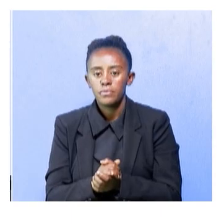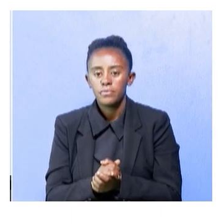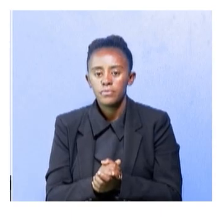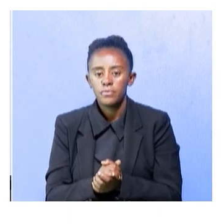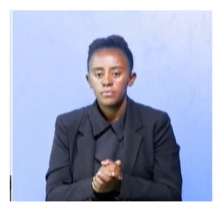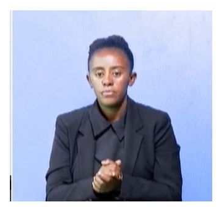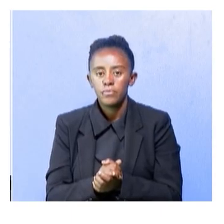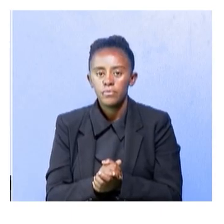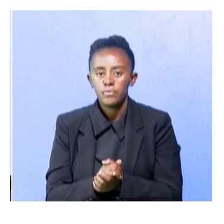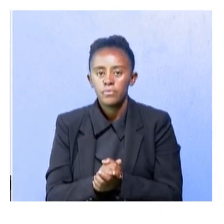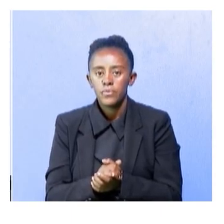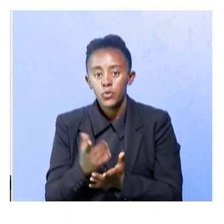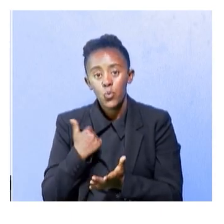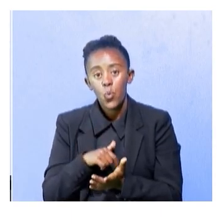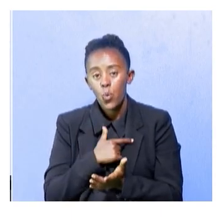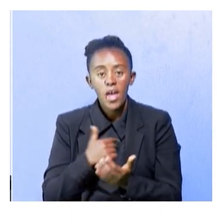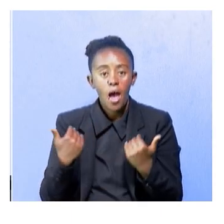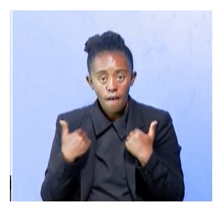We have